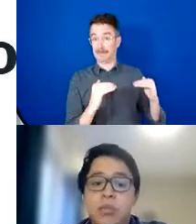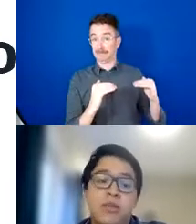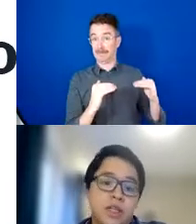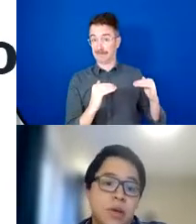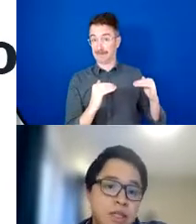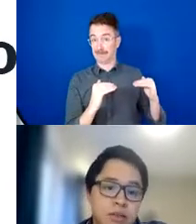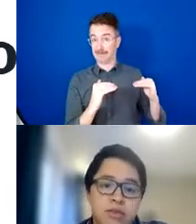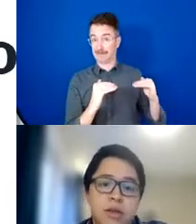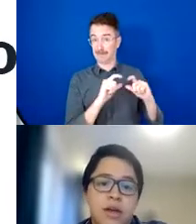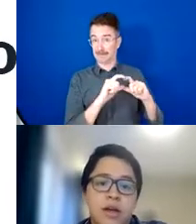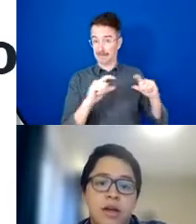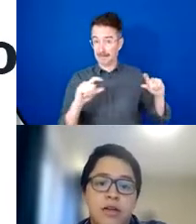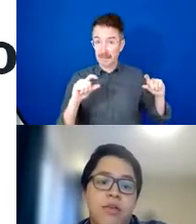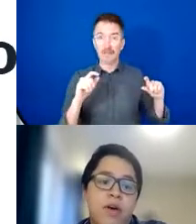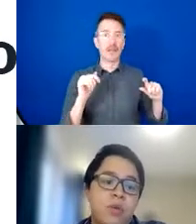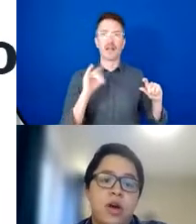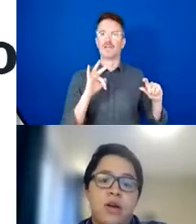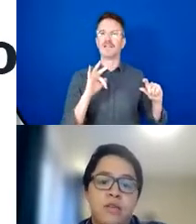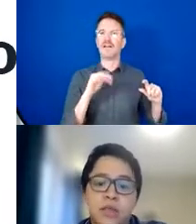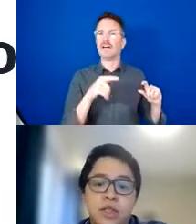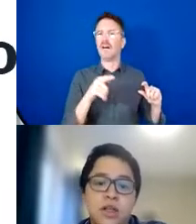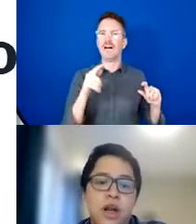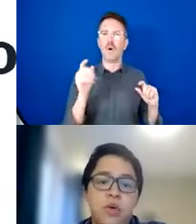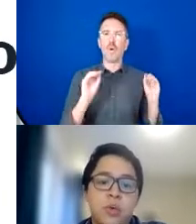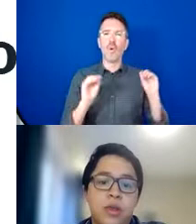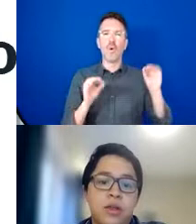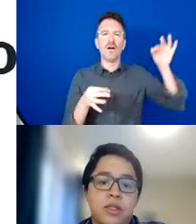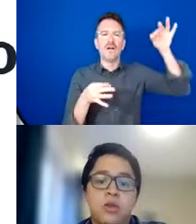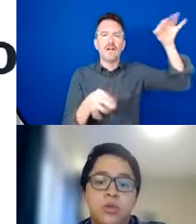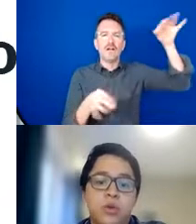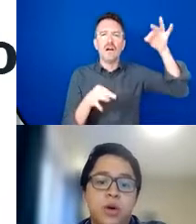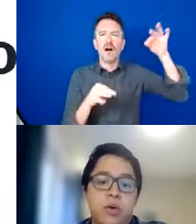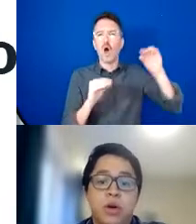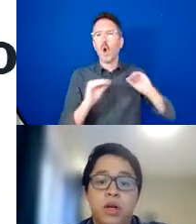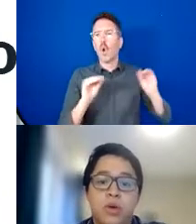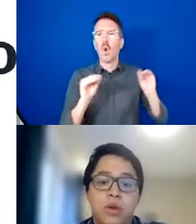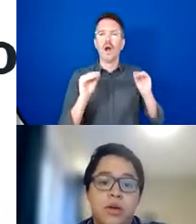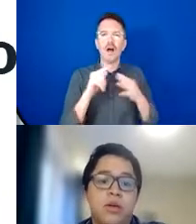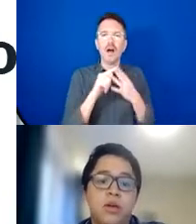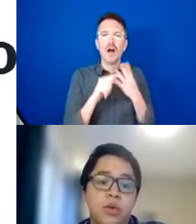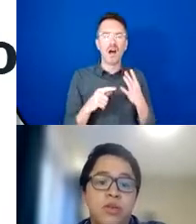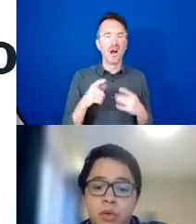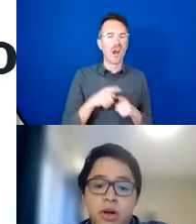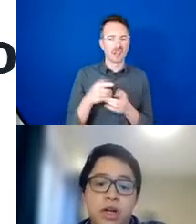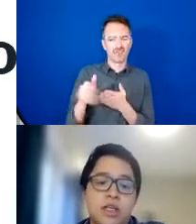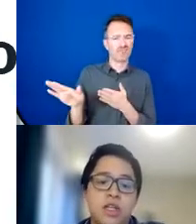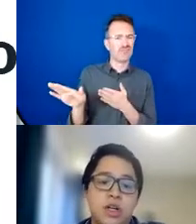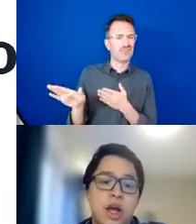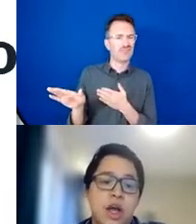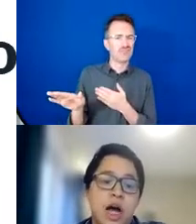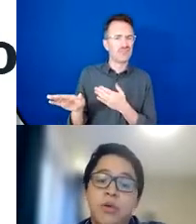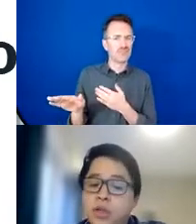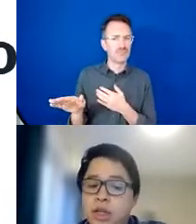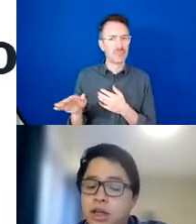an example of this myself. If I would not have the position that I hold within this global program working with the Global Development